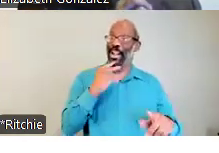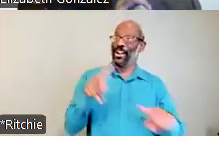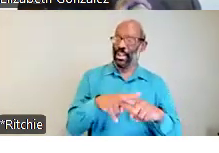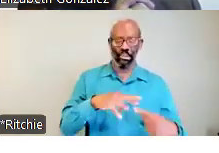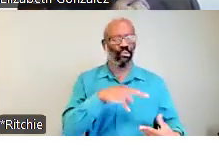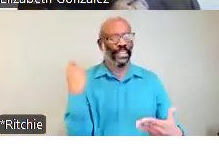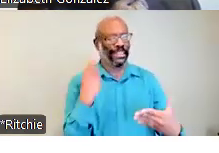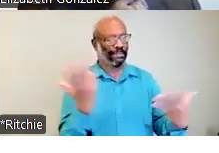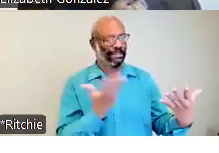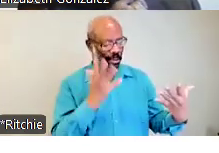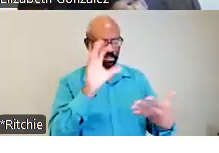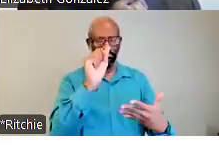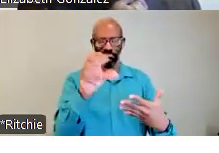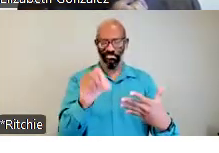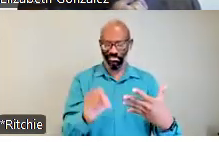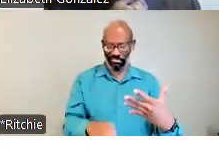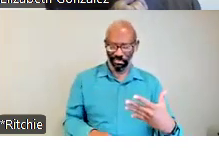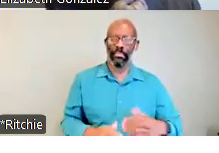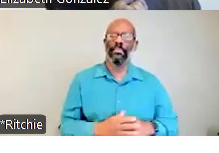credit cards are going to be closed.